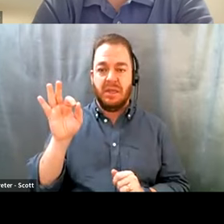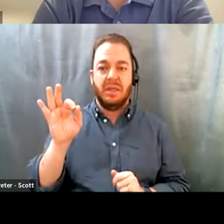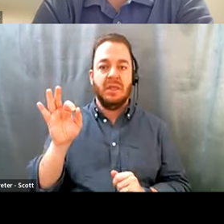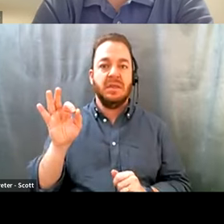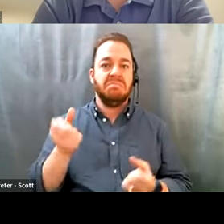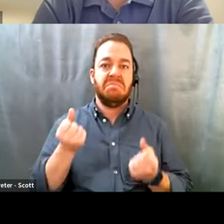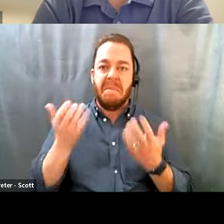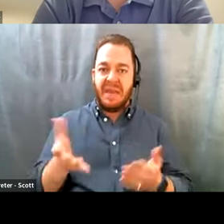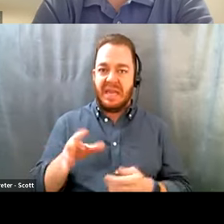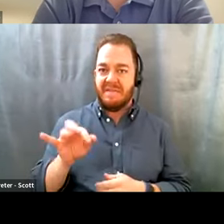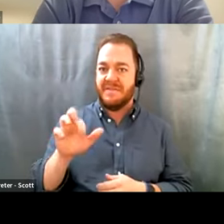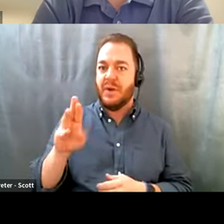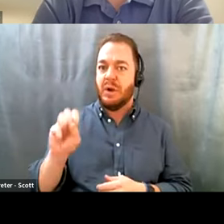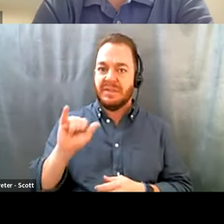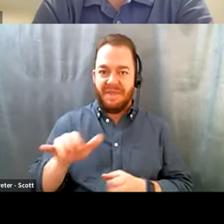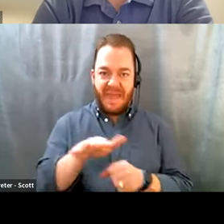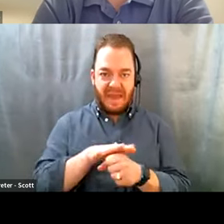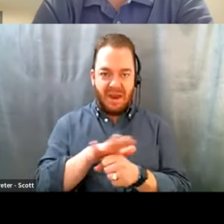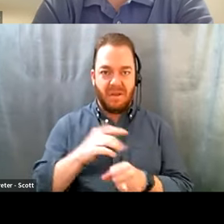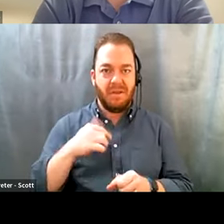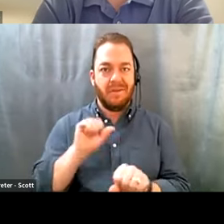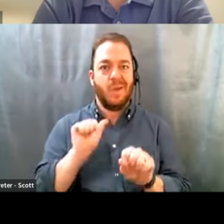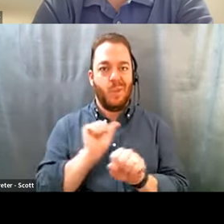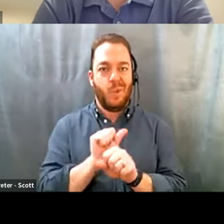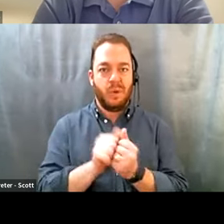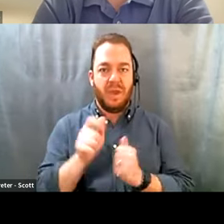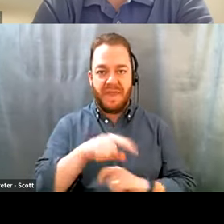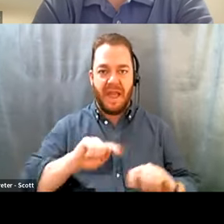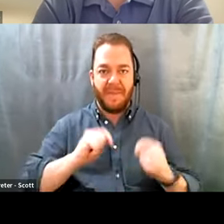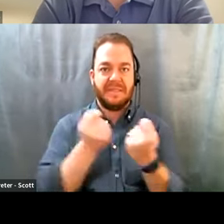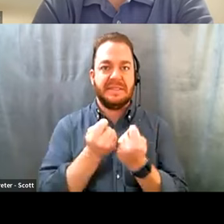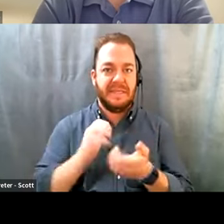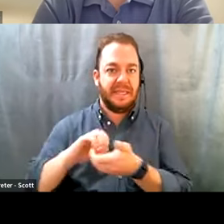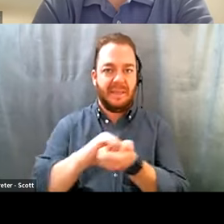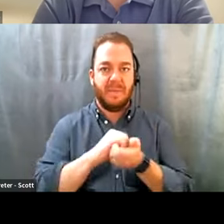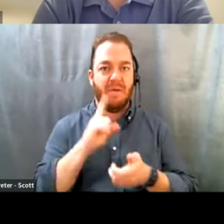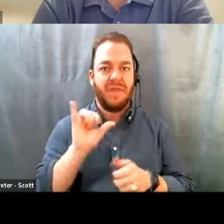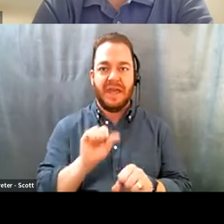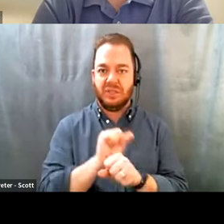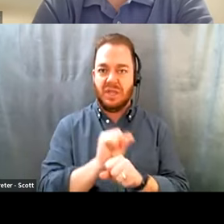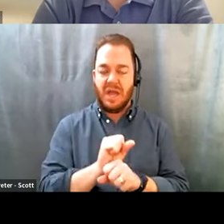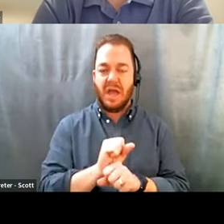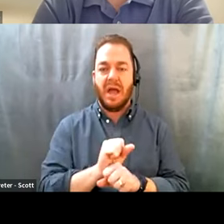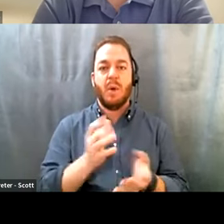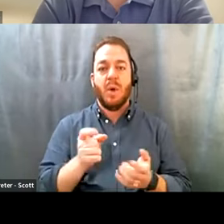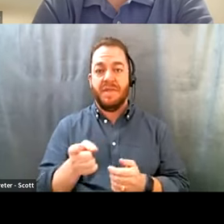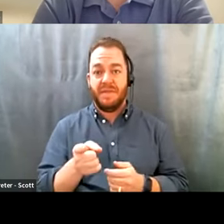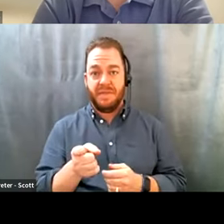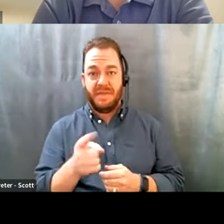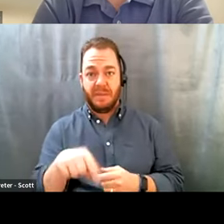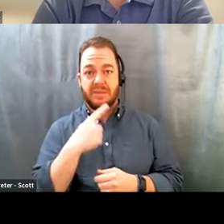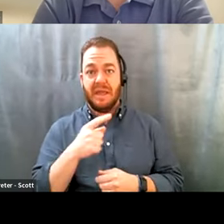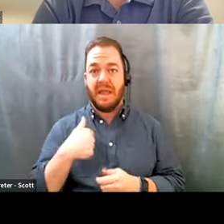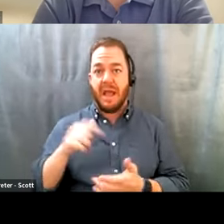so many firms in this area that I can work with and team with on this job. We want them to be able to say, I'm coming to